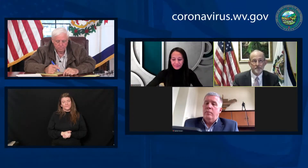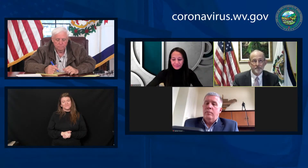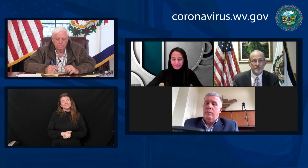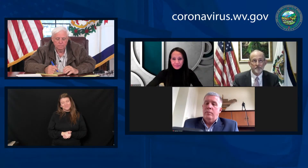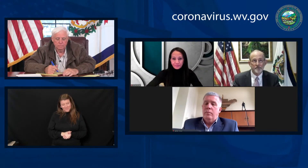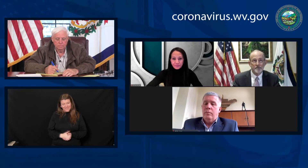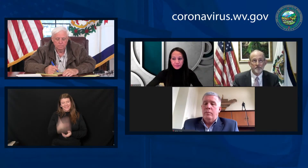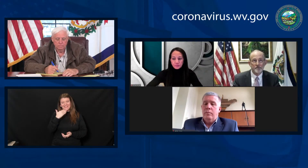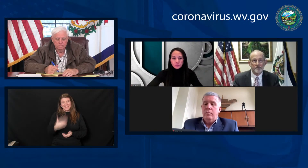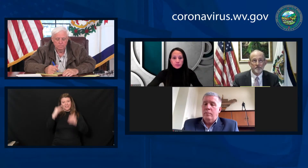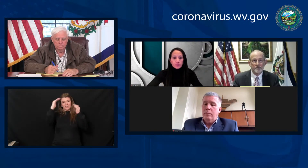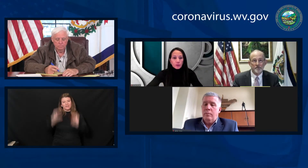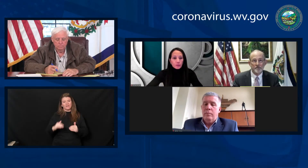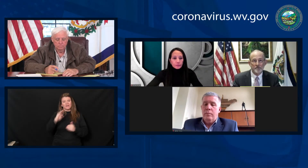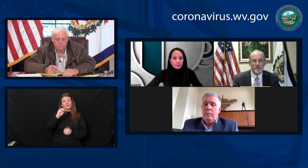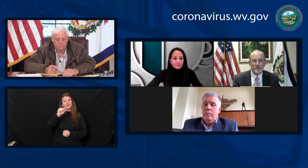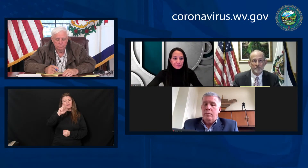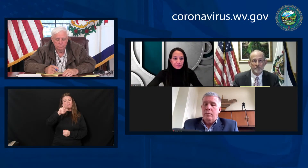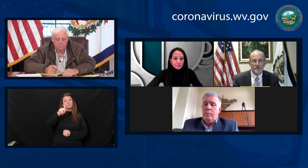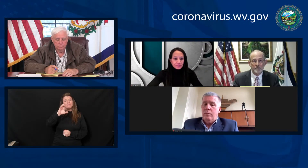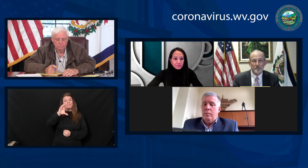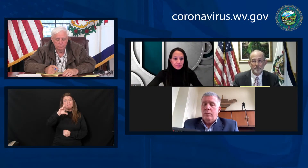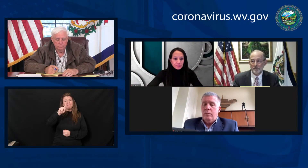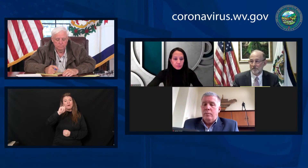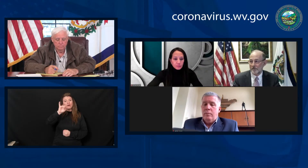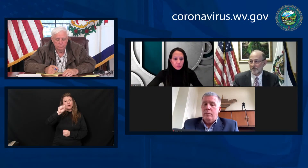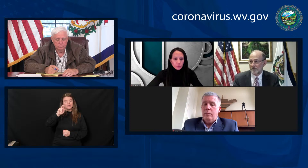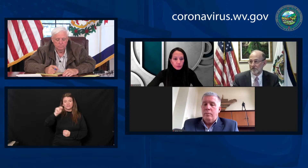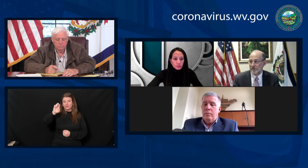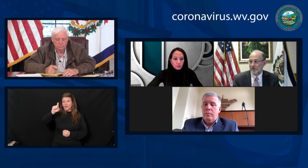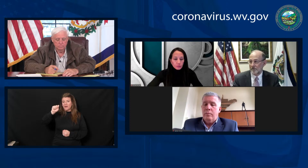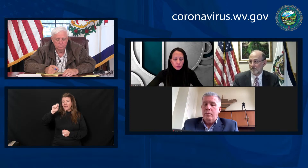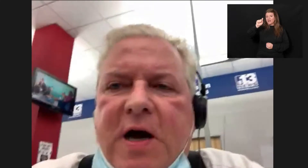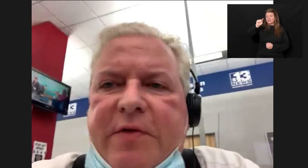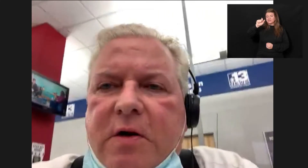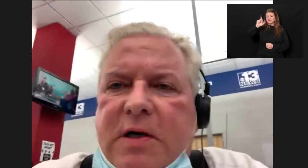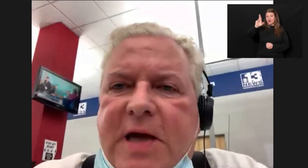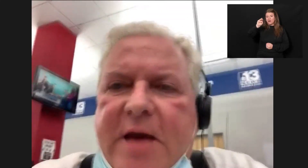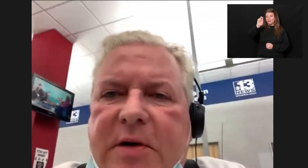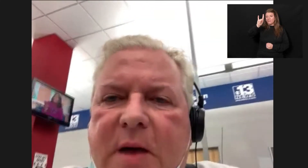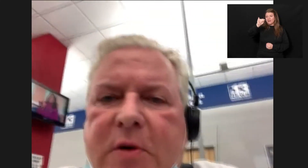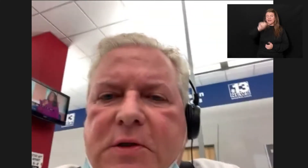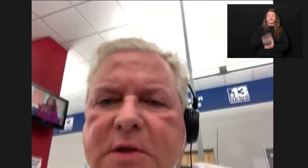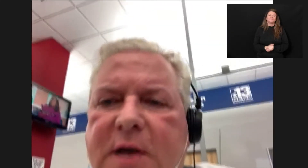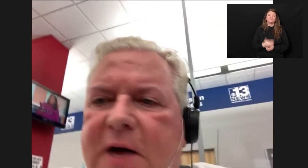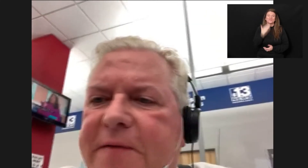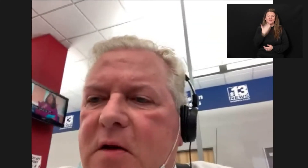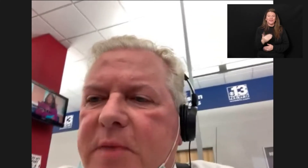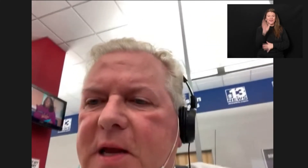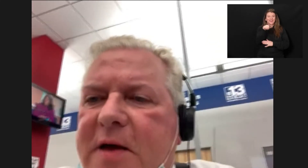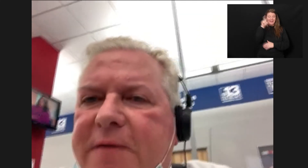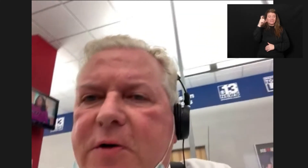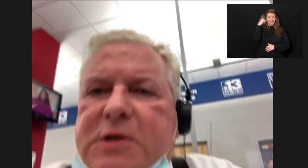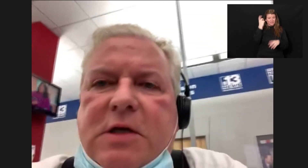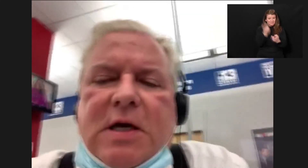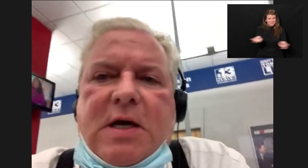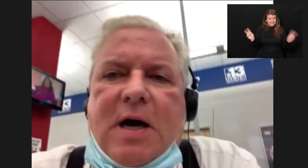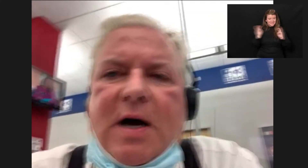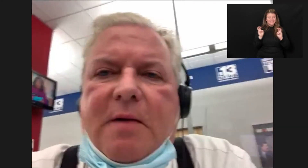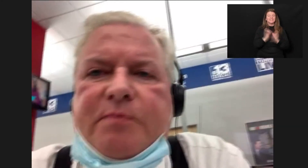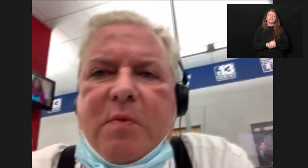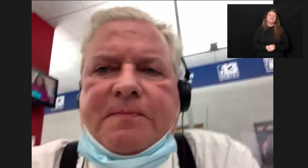All right, thank you, Charles. Next, we'll go to Mark Curtis with the Nexstar Media. Good afternoon, Governor and cabinet members and fellow media